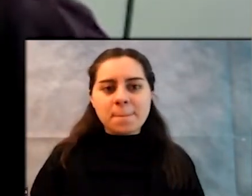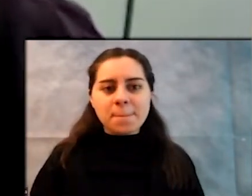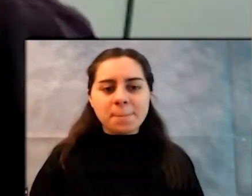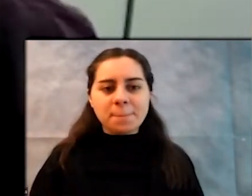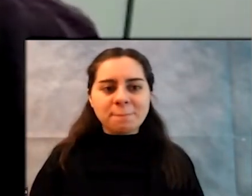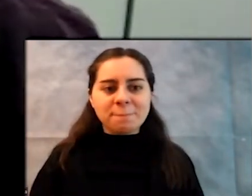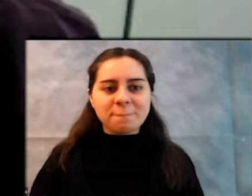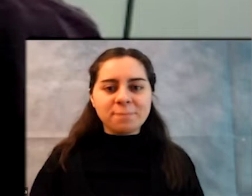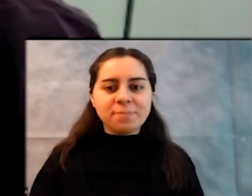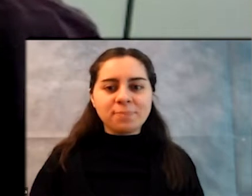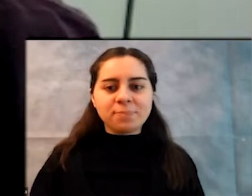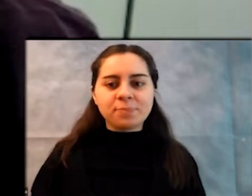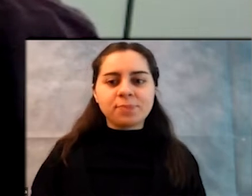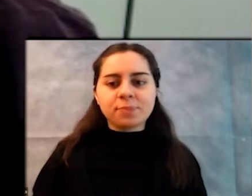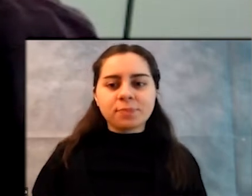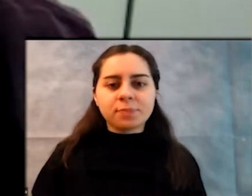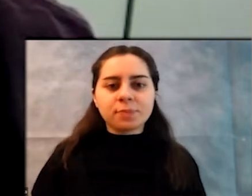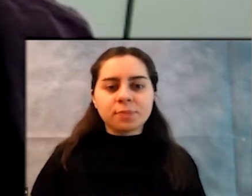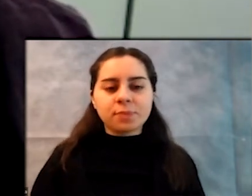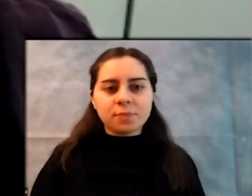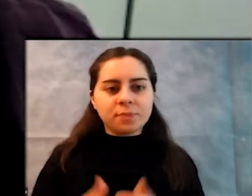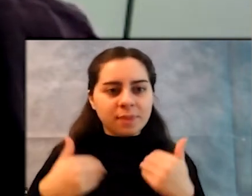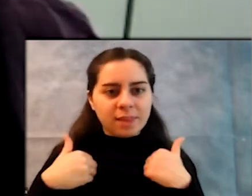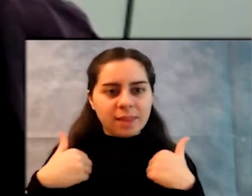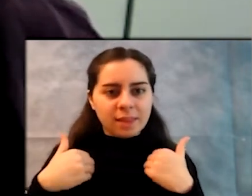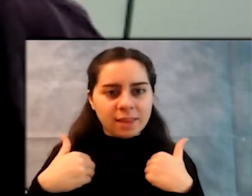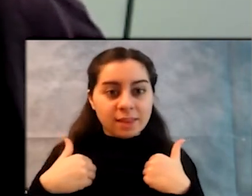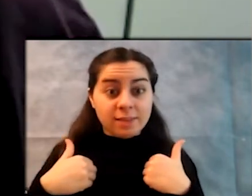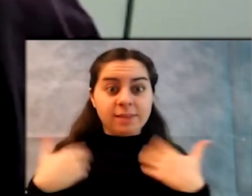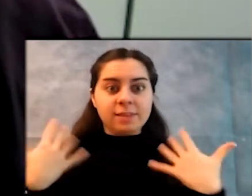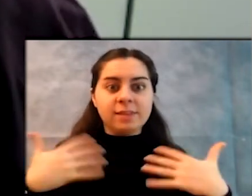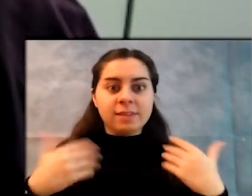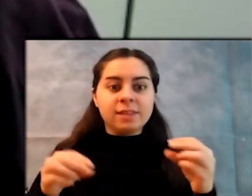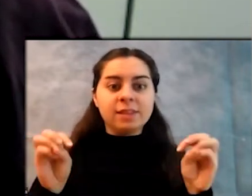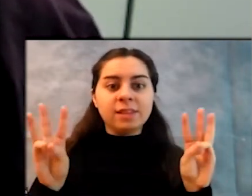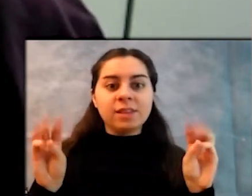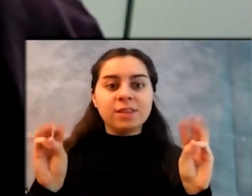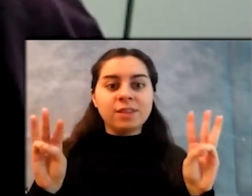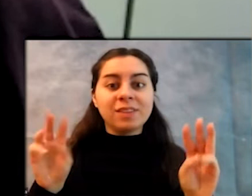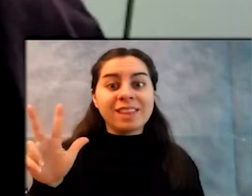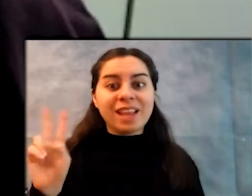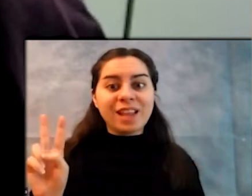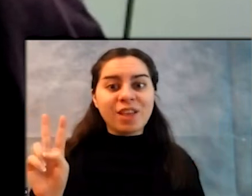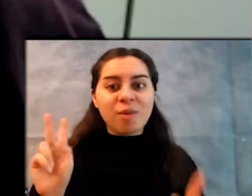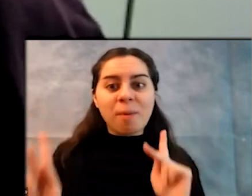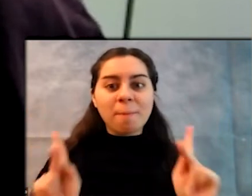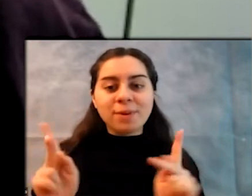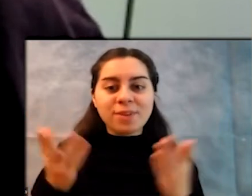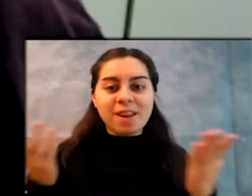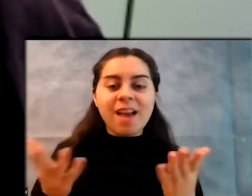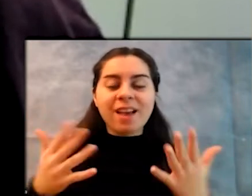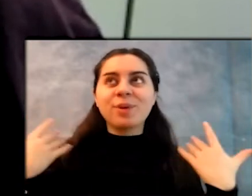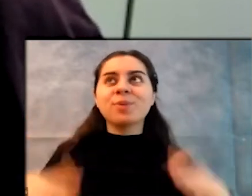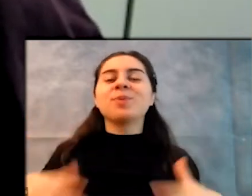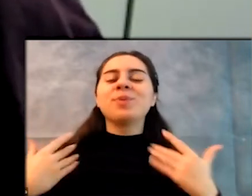Let's see how many people we have here. Wow, we've got 32 participants. That's fantastic. Thank you everyone for attending